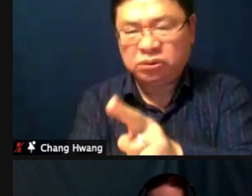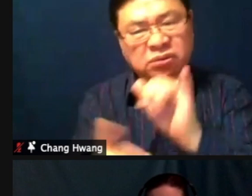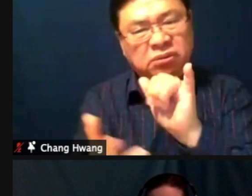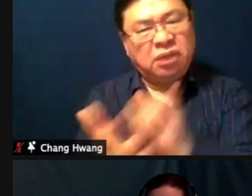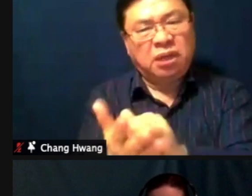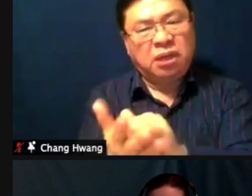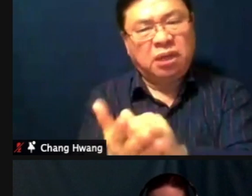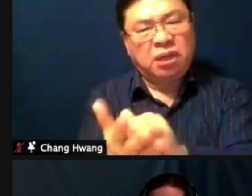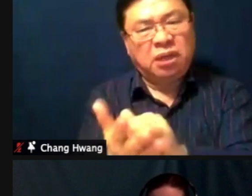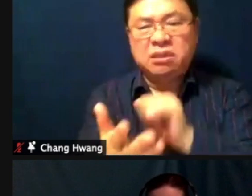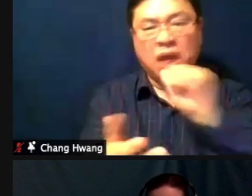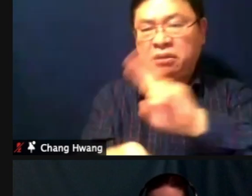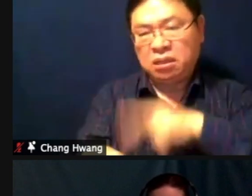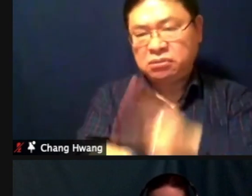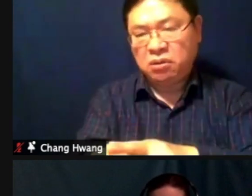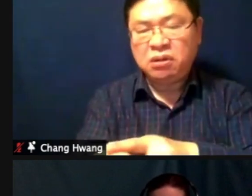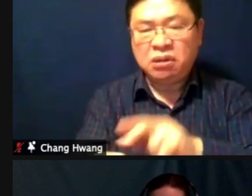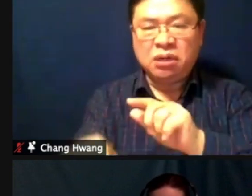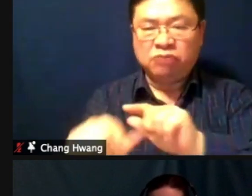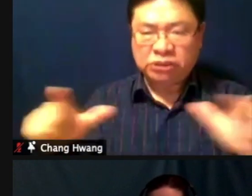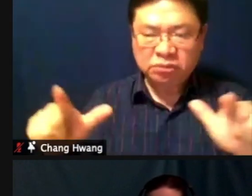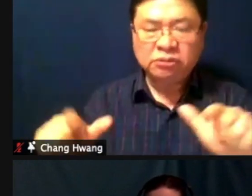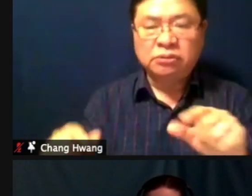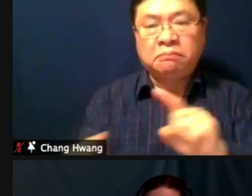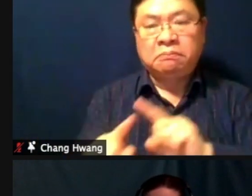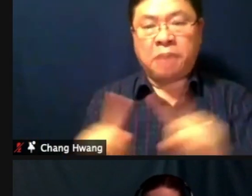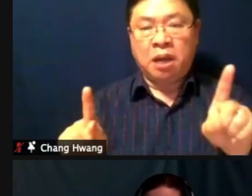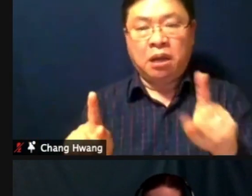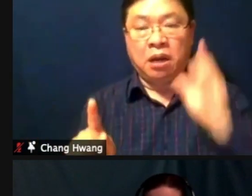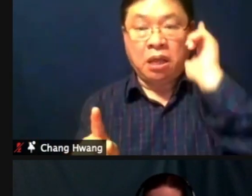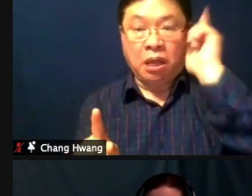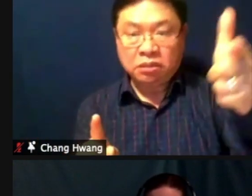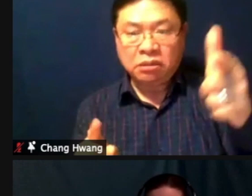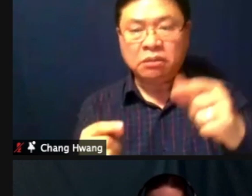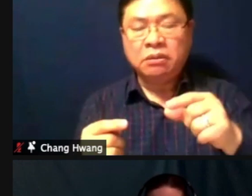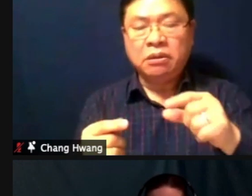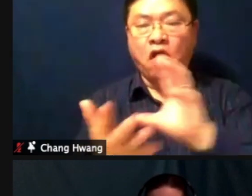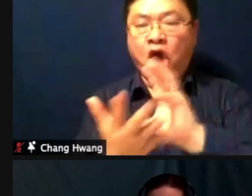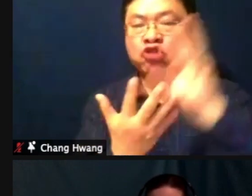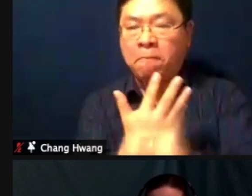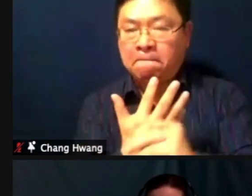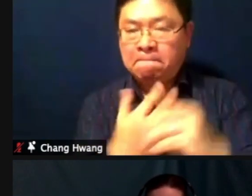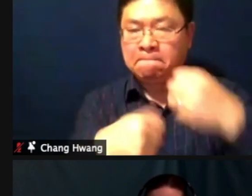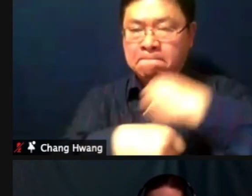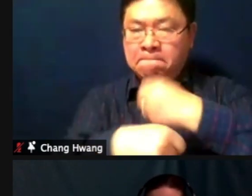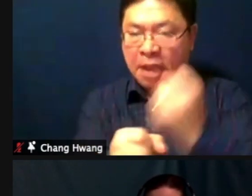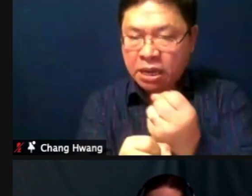because of efforts to keep it in line with written and spoken Korean language, which it should not